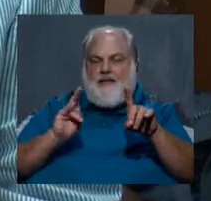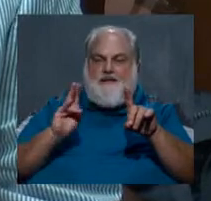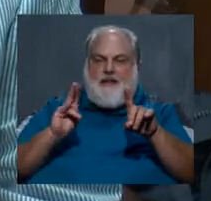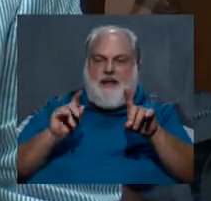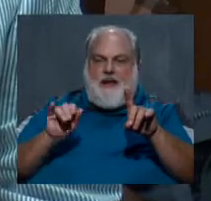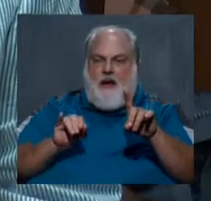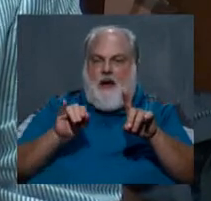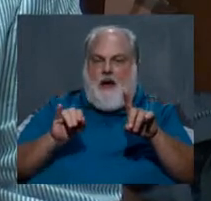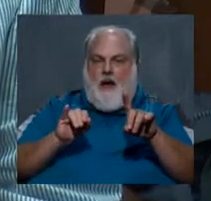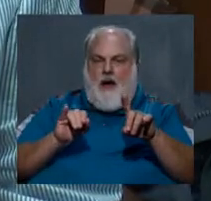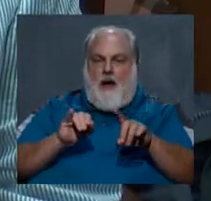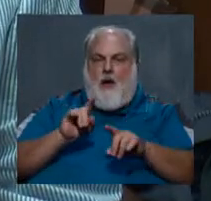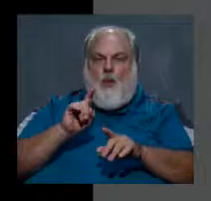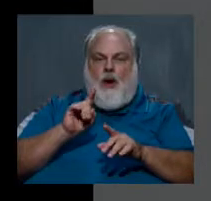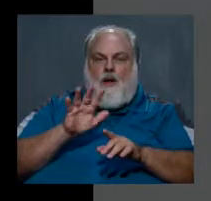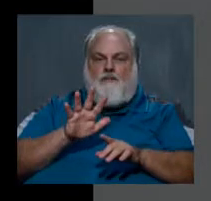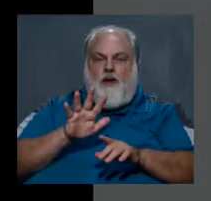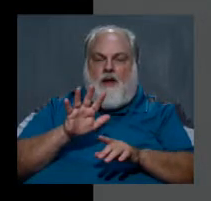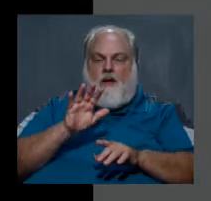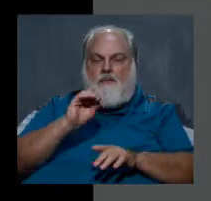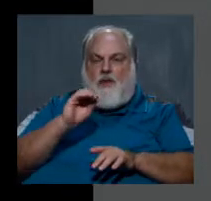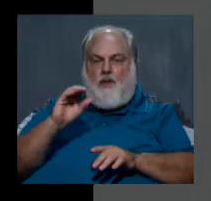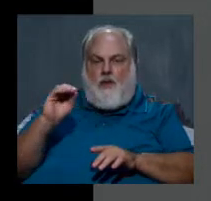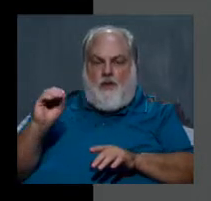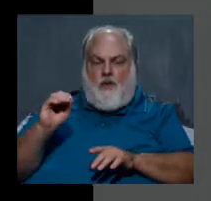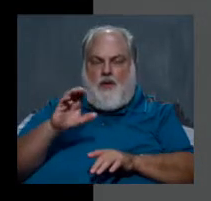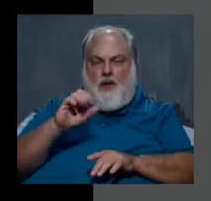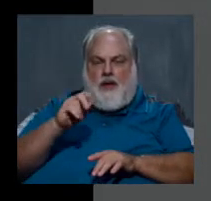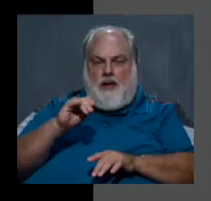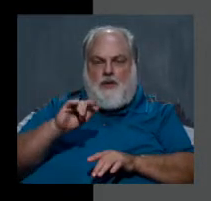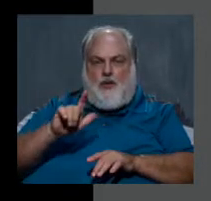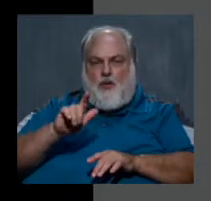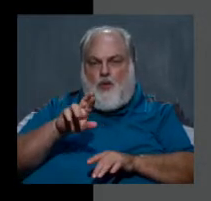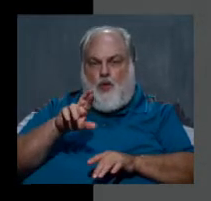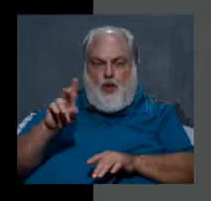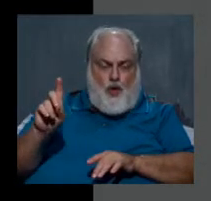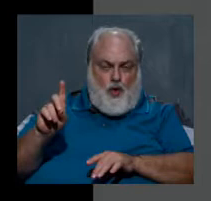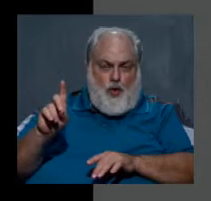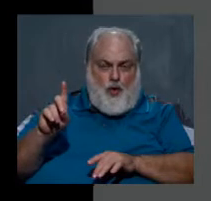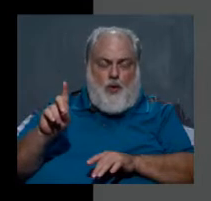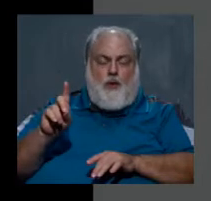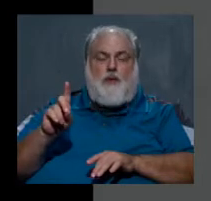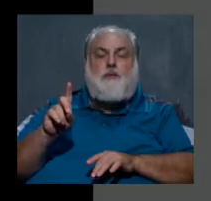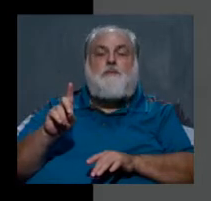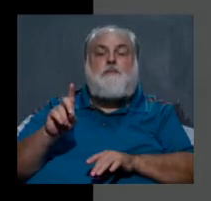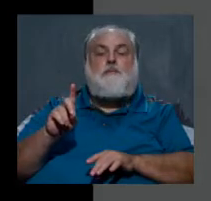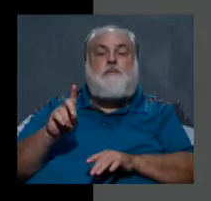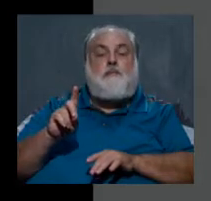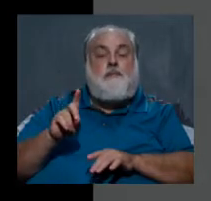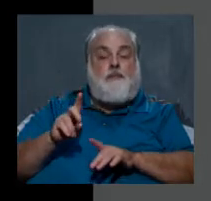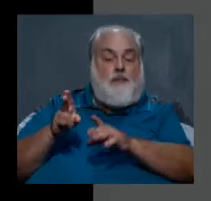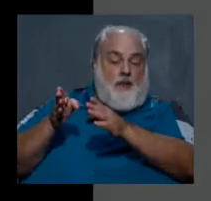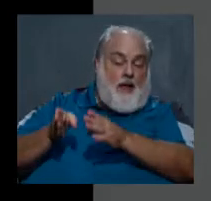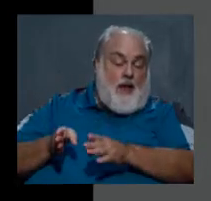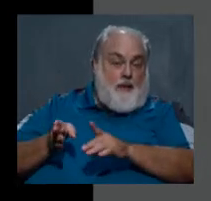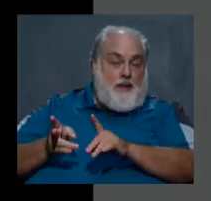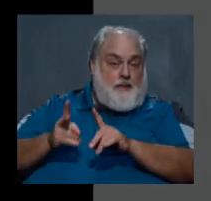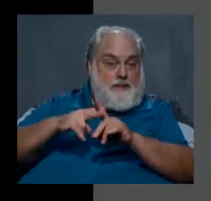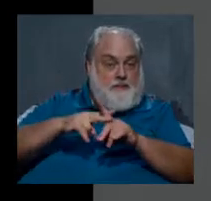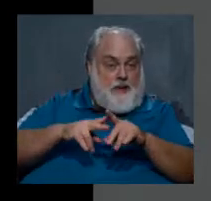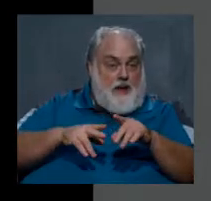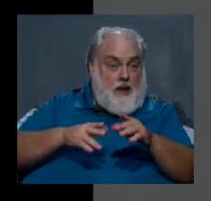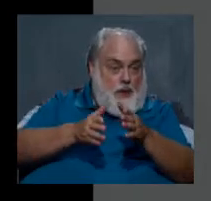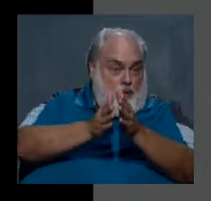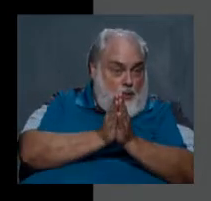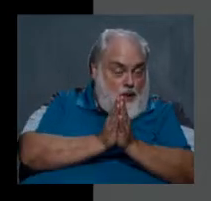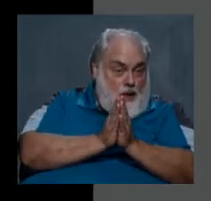Z-5817-I, 15,000 Cantrell Road, short form PDC, located at 15,000 Cantrell Road. The applicant submitted a request